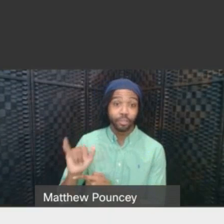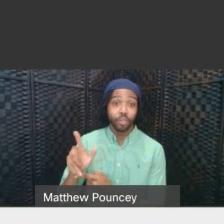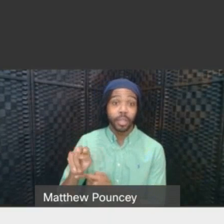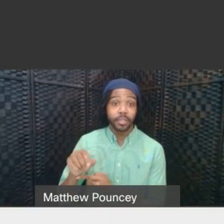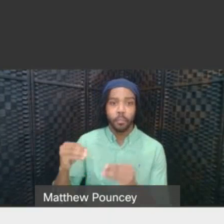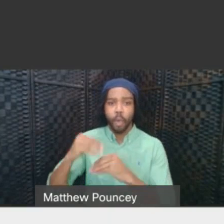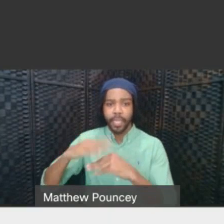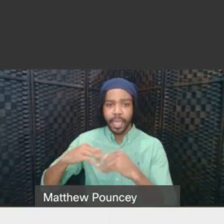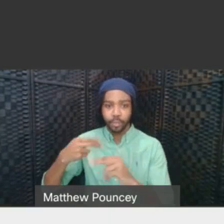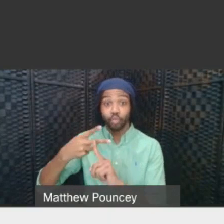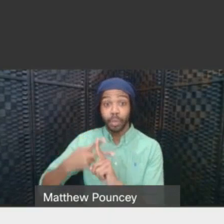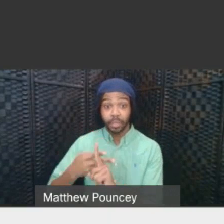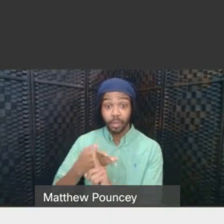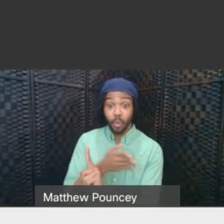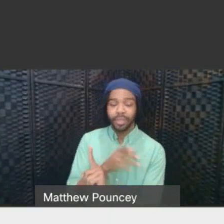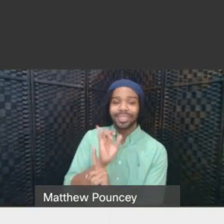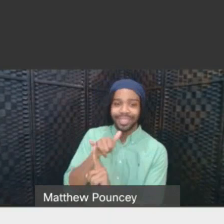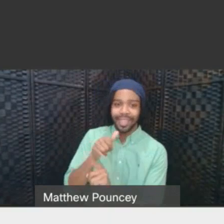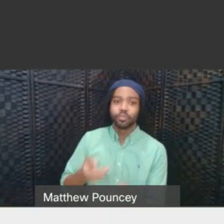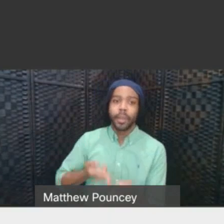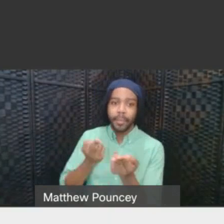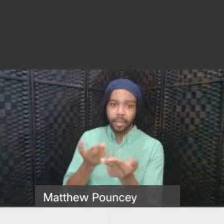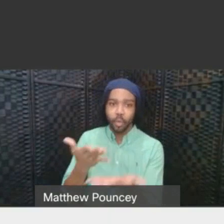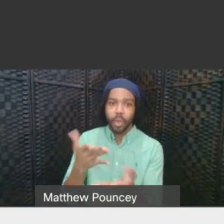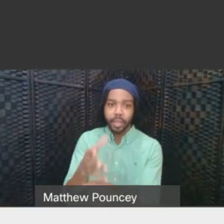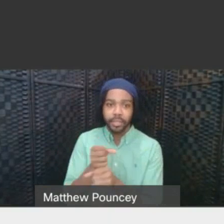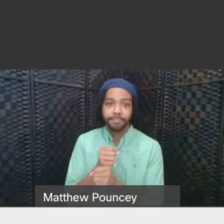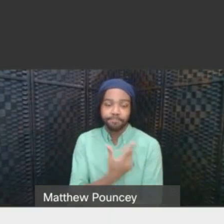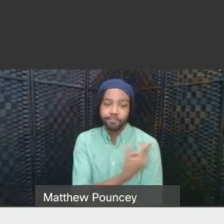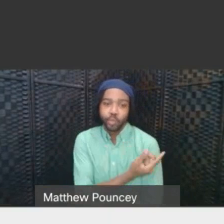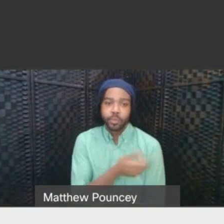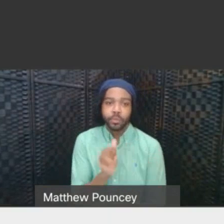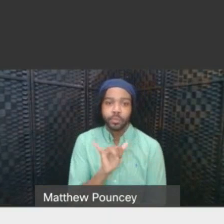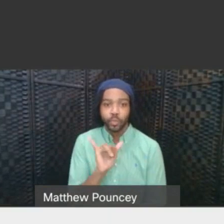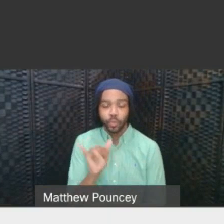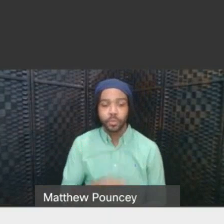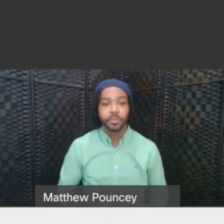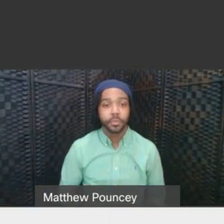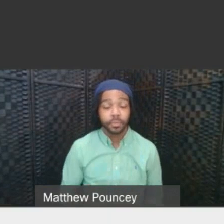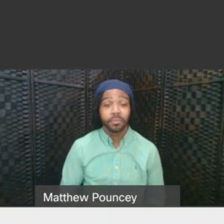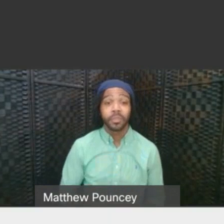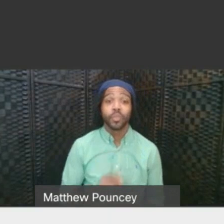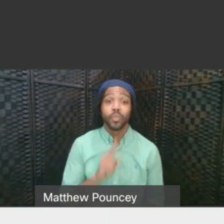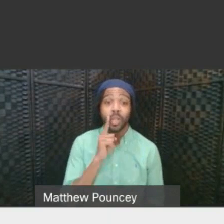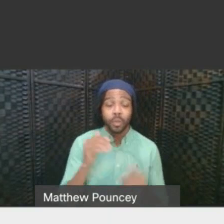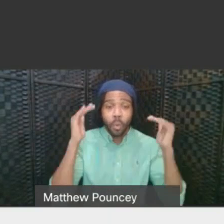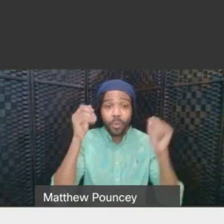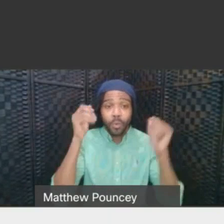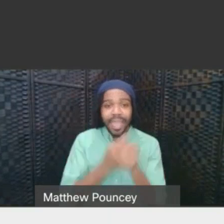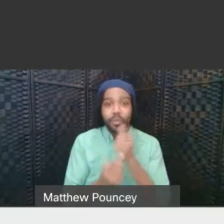they receive a booster. So we really hope that everyone will follow through with